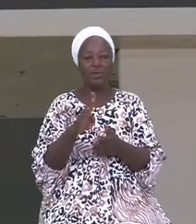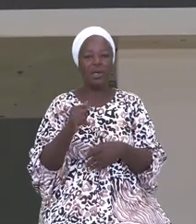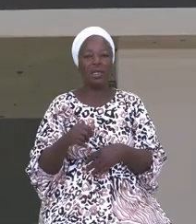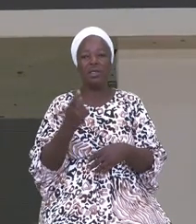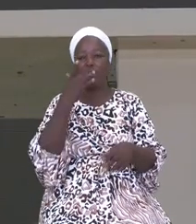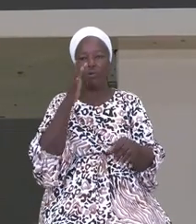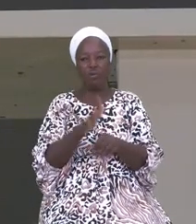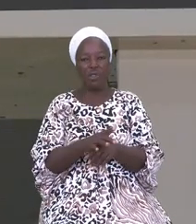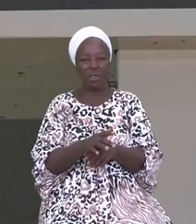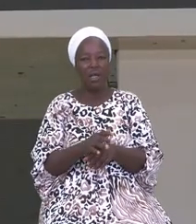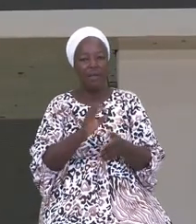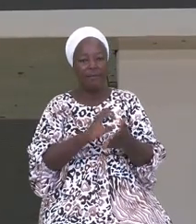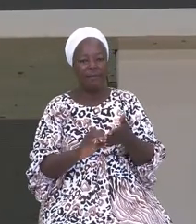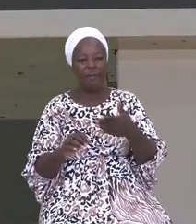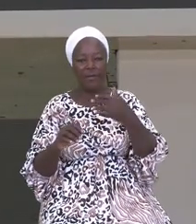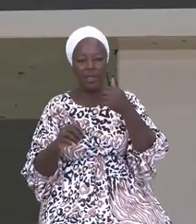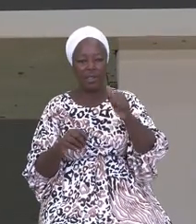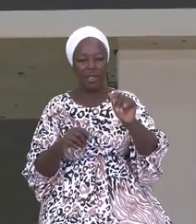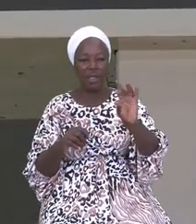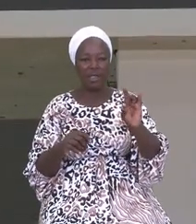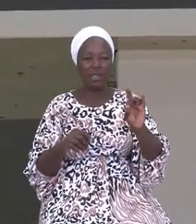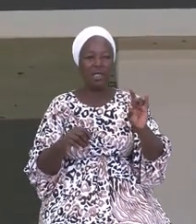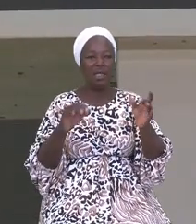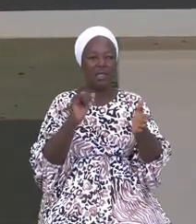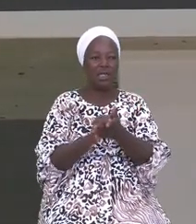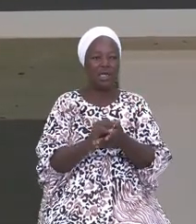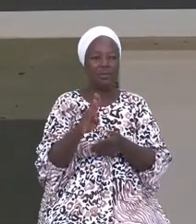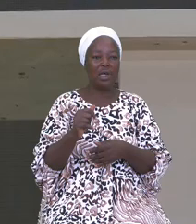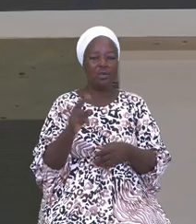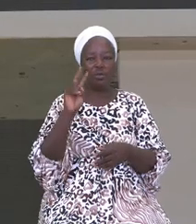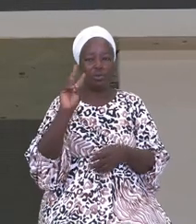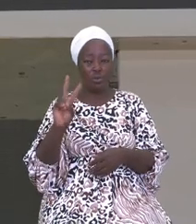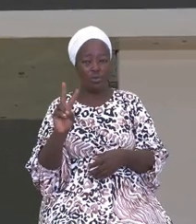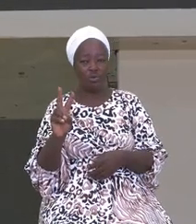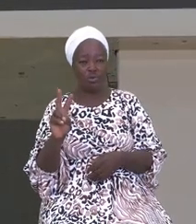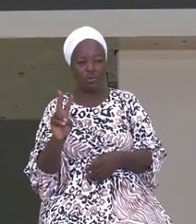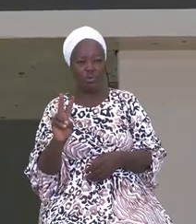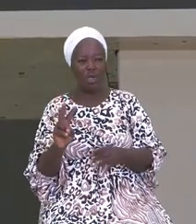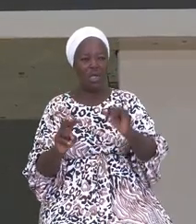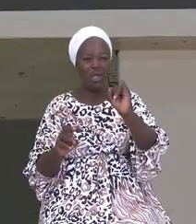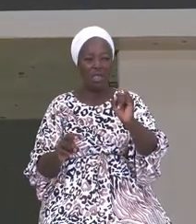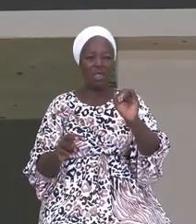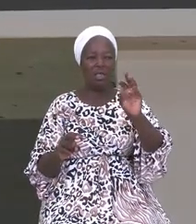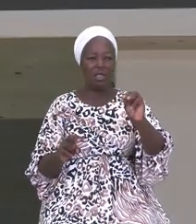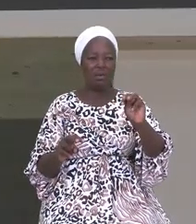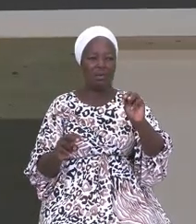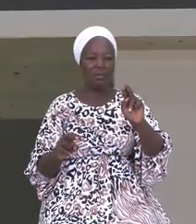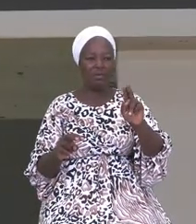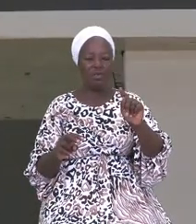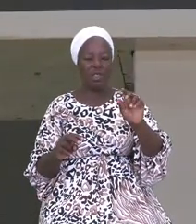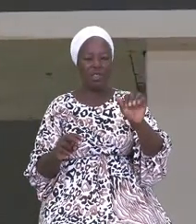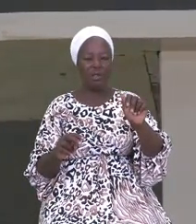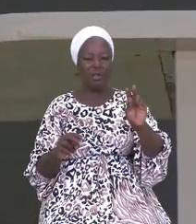verse 18, that by two immutable things in the which it was impossible